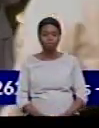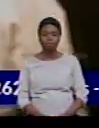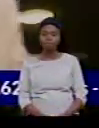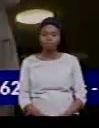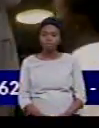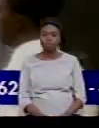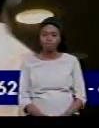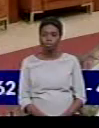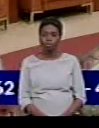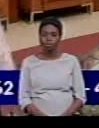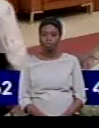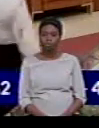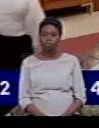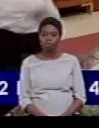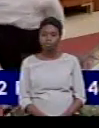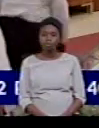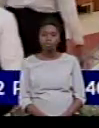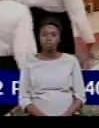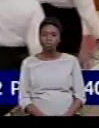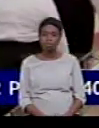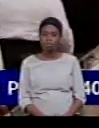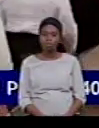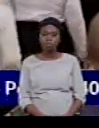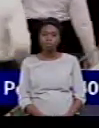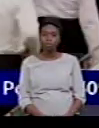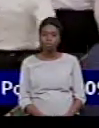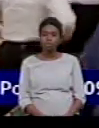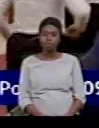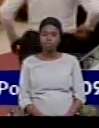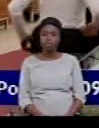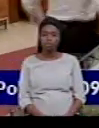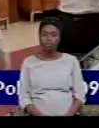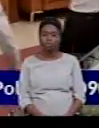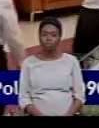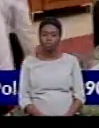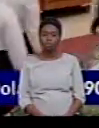Our leaders are passing the bags.